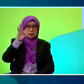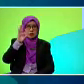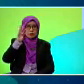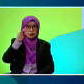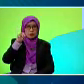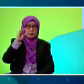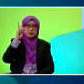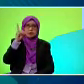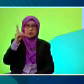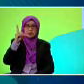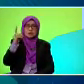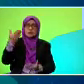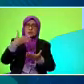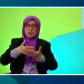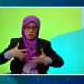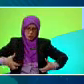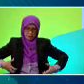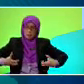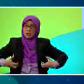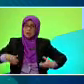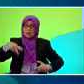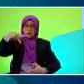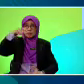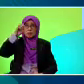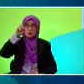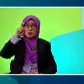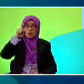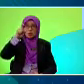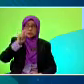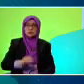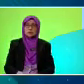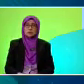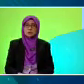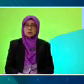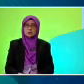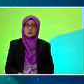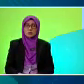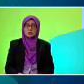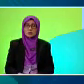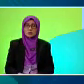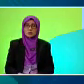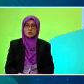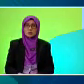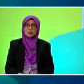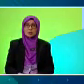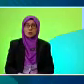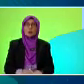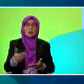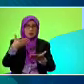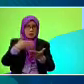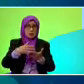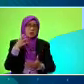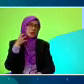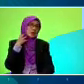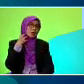HIV, and monkeypox. Oh, yeah. It can also cause common illness such as mumps,